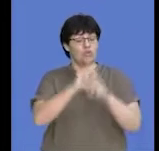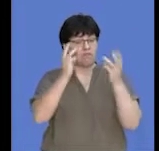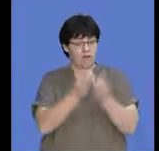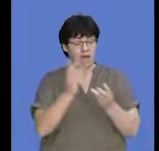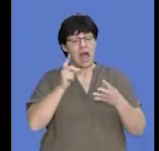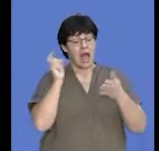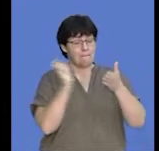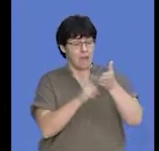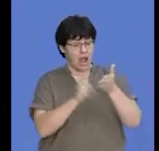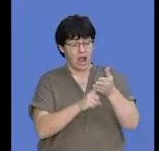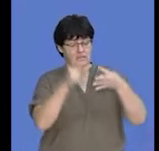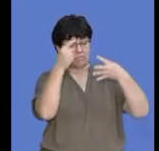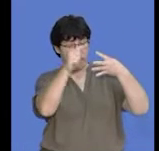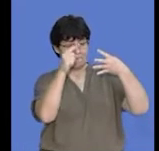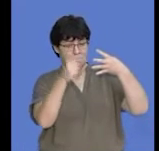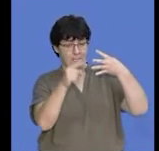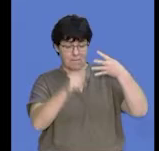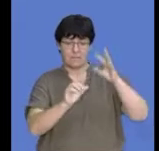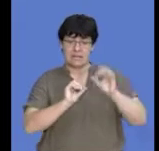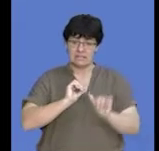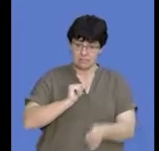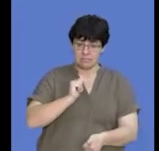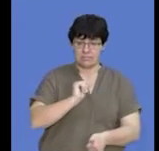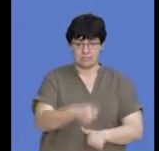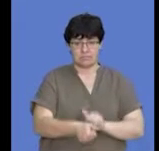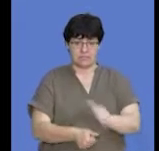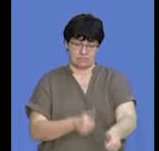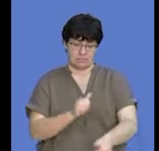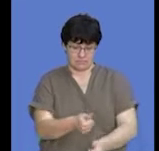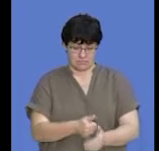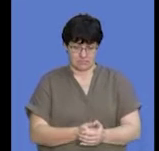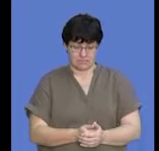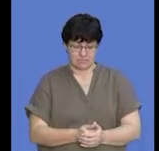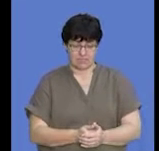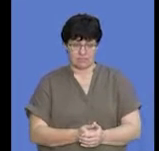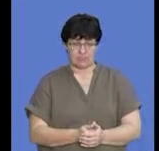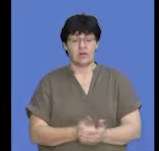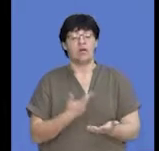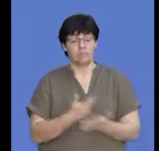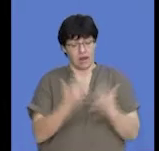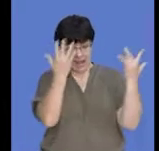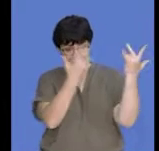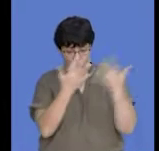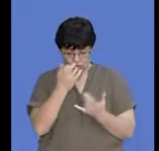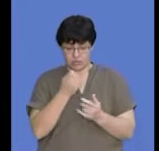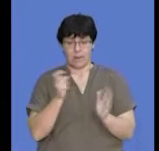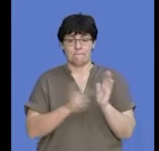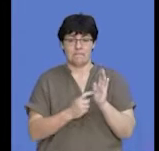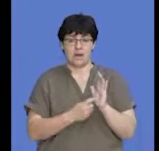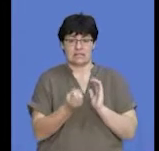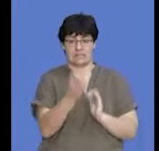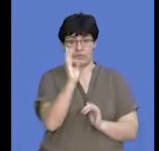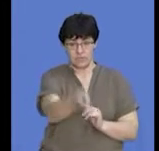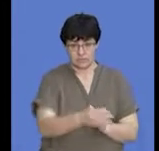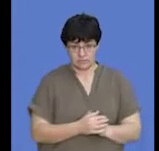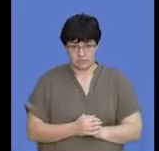allocate marks for every step of the calculations. Marks will be awarded for calculations.